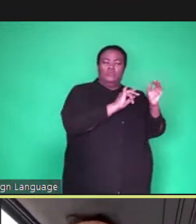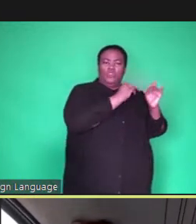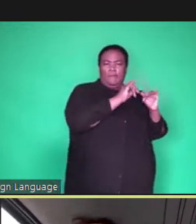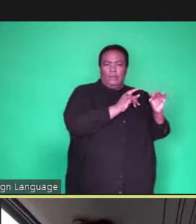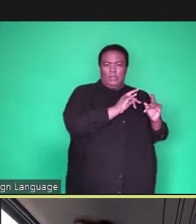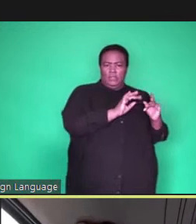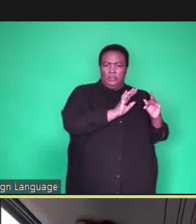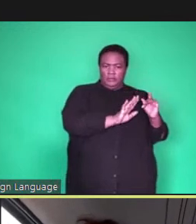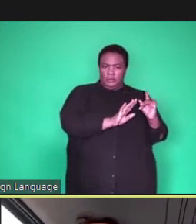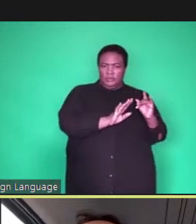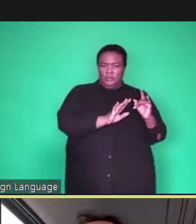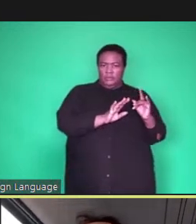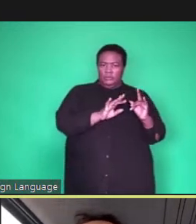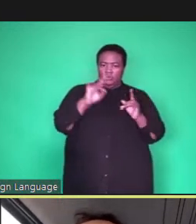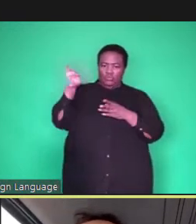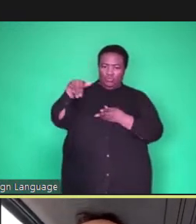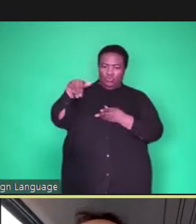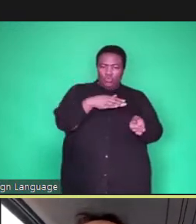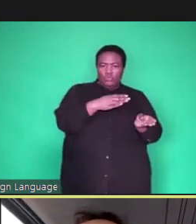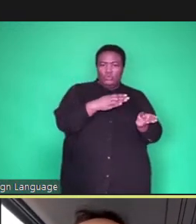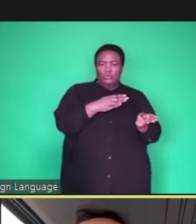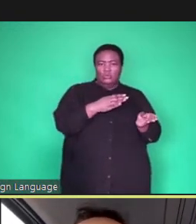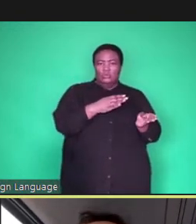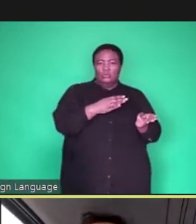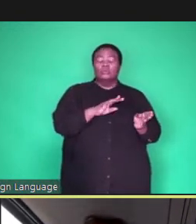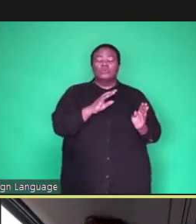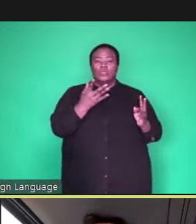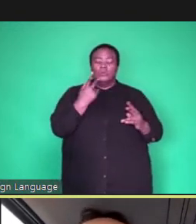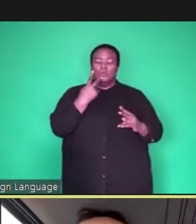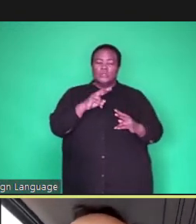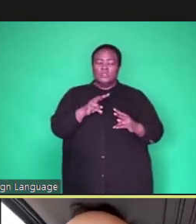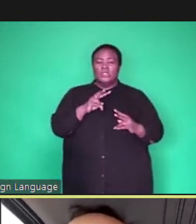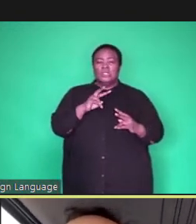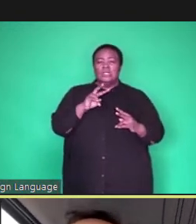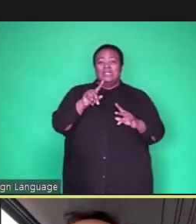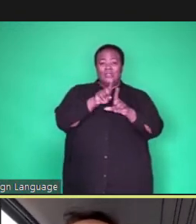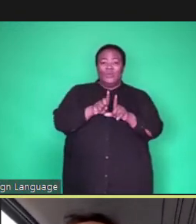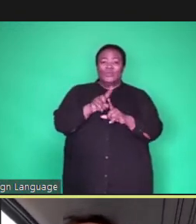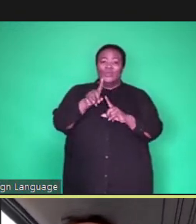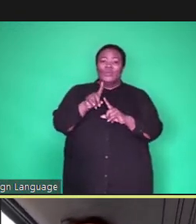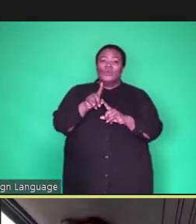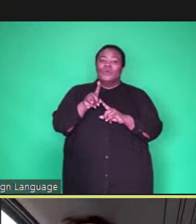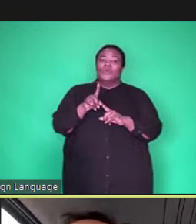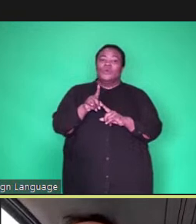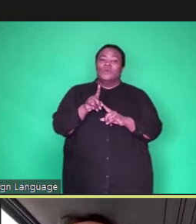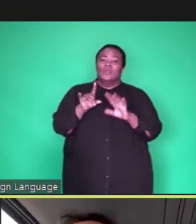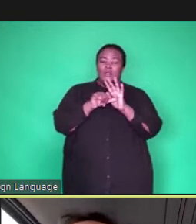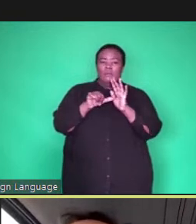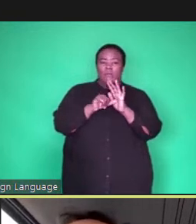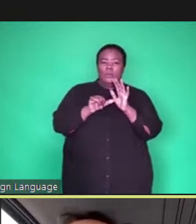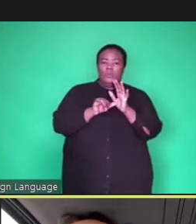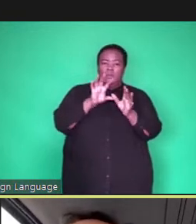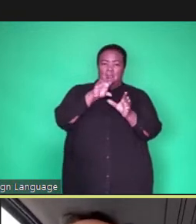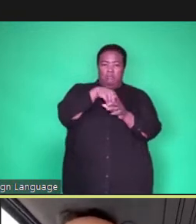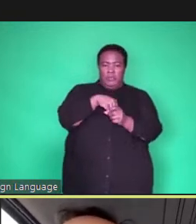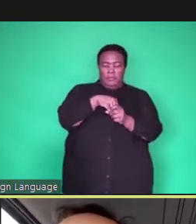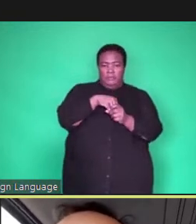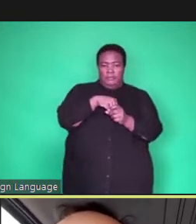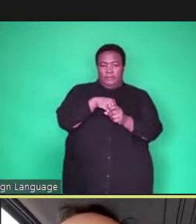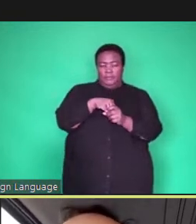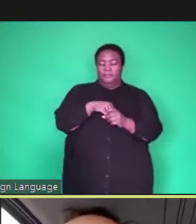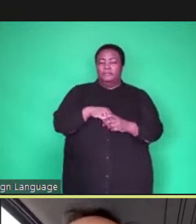dynamics. And we'll see that it's actually an essential part of this dynamics.